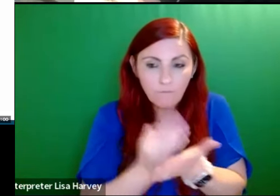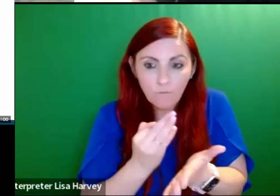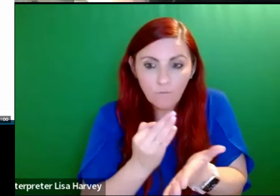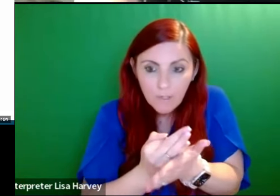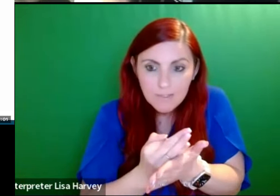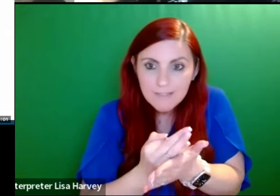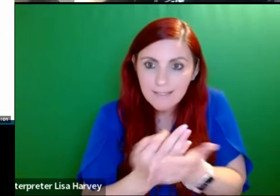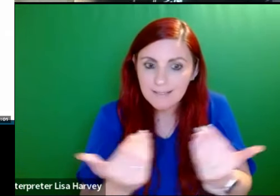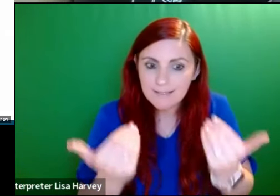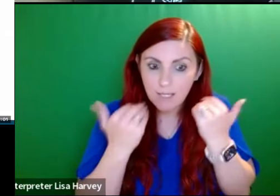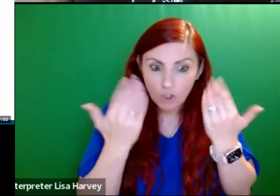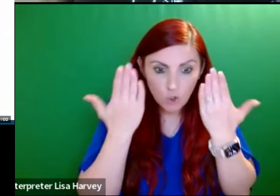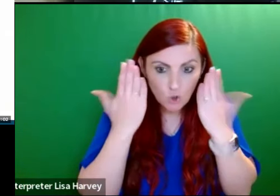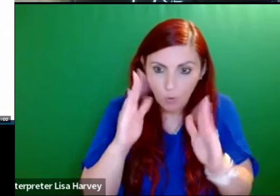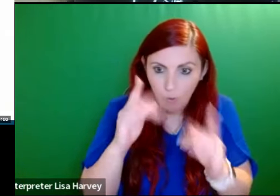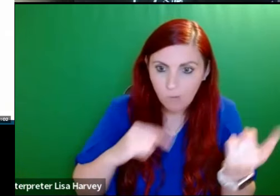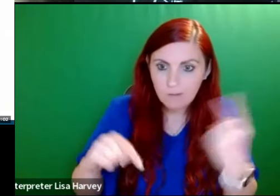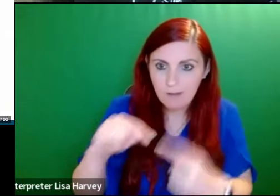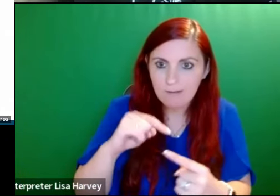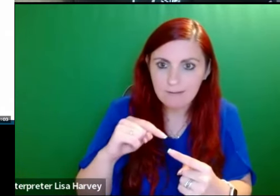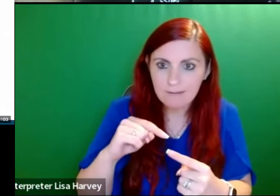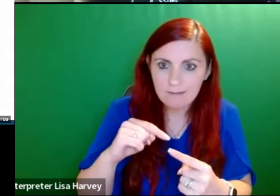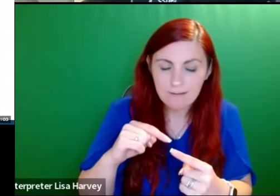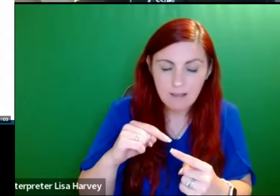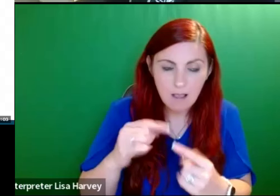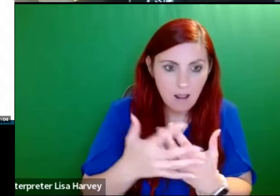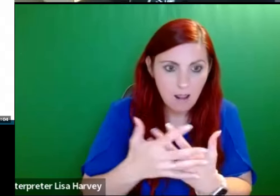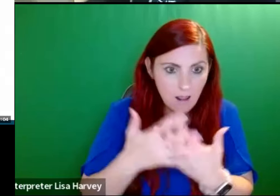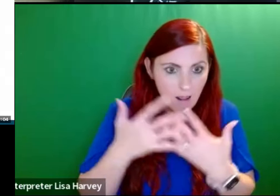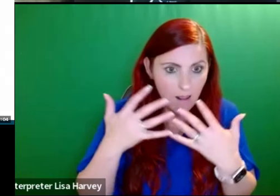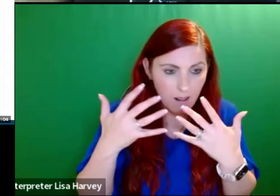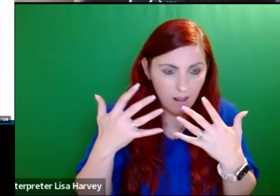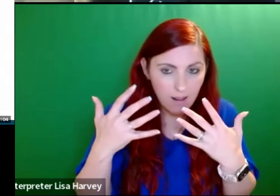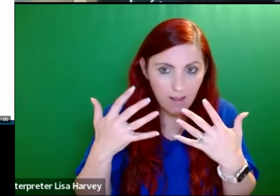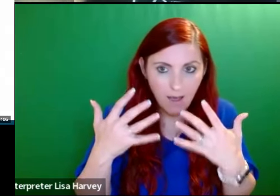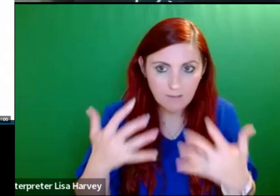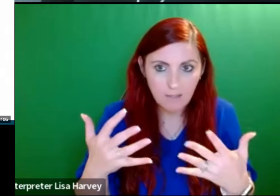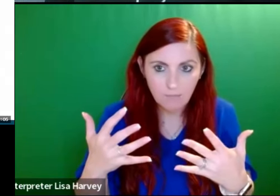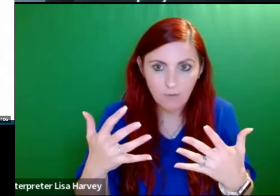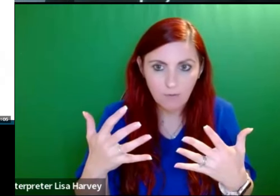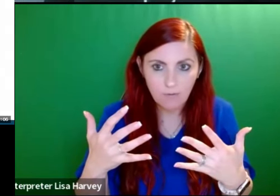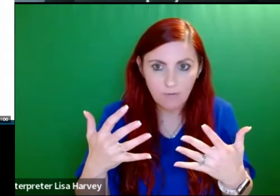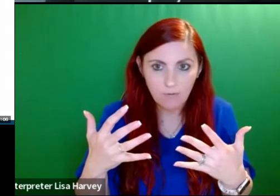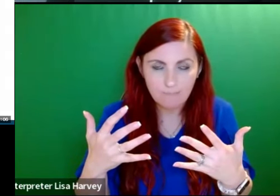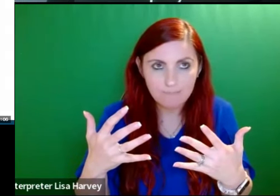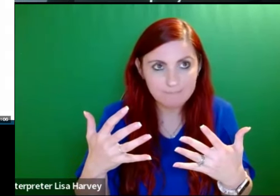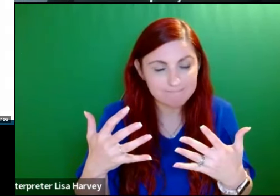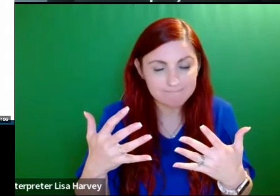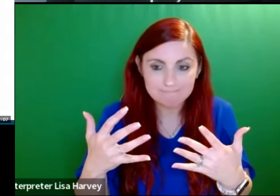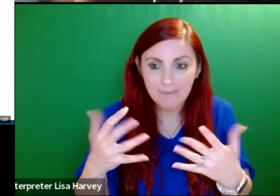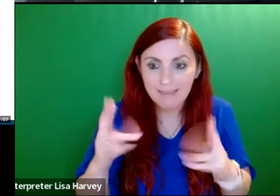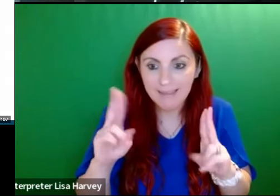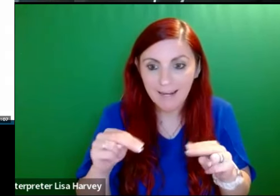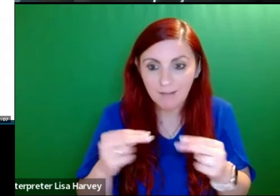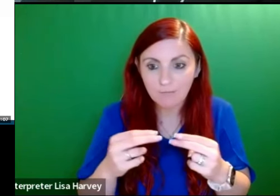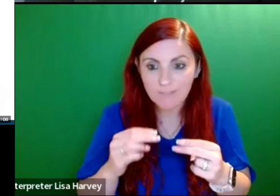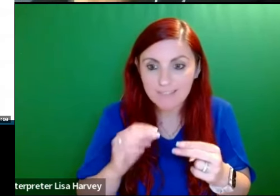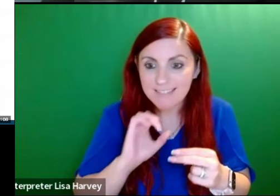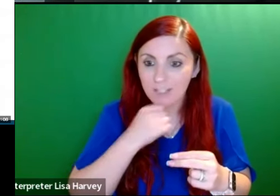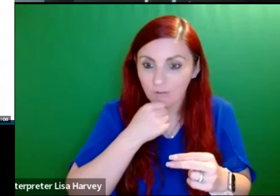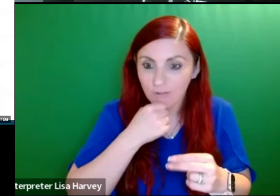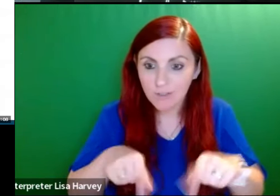us that a lot of this data is going to be difficult or challenging to process computationally.